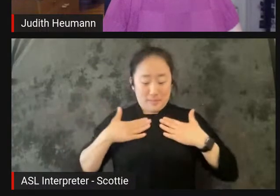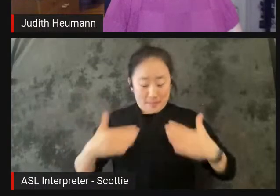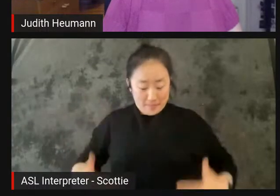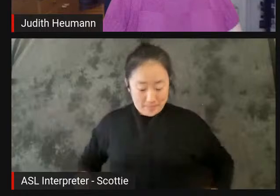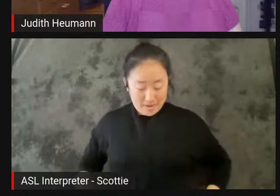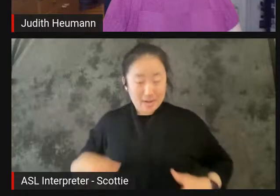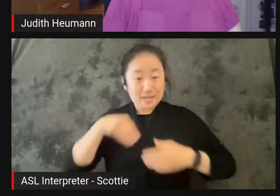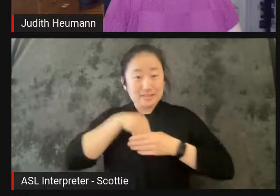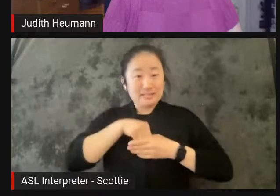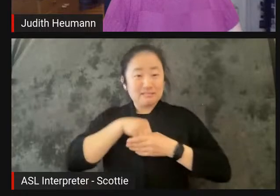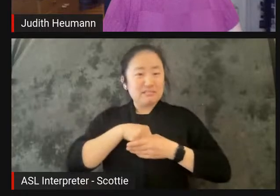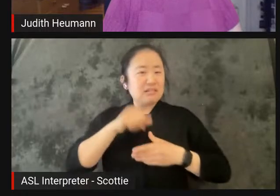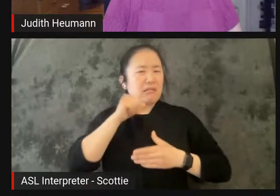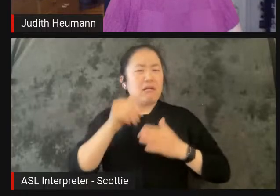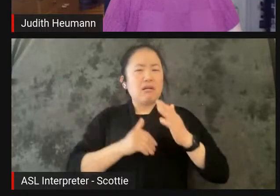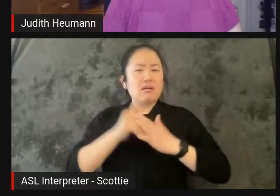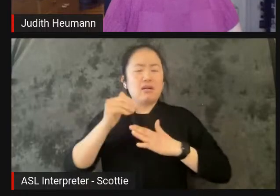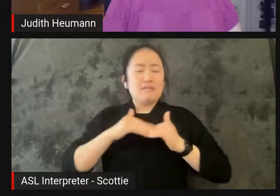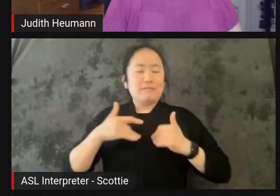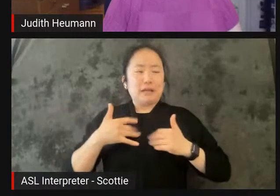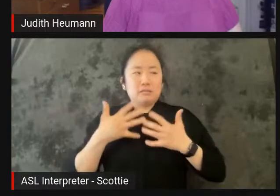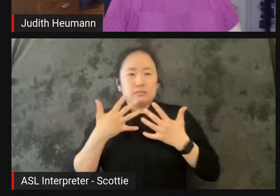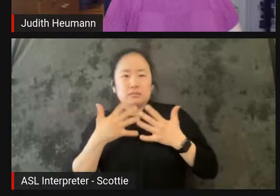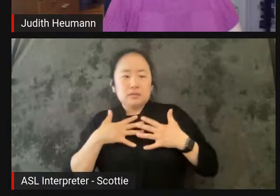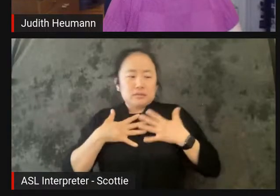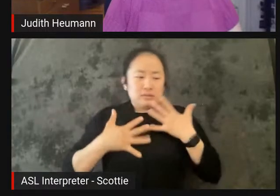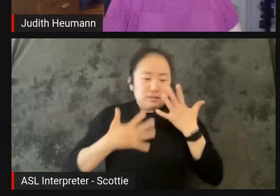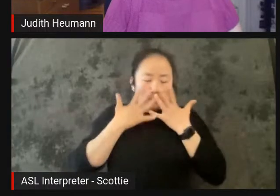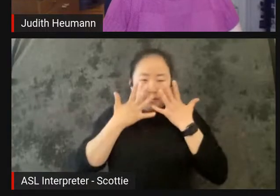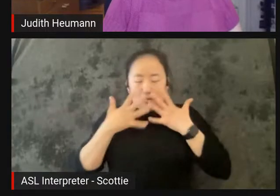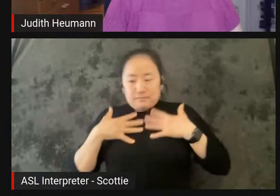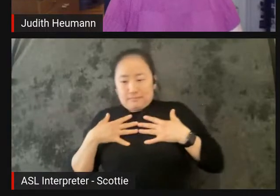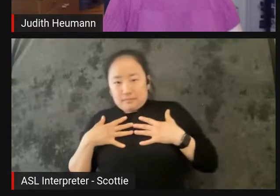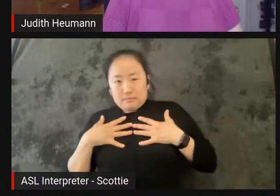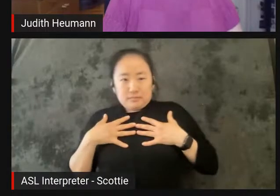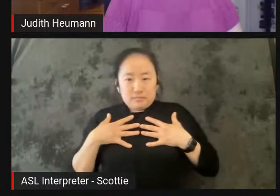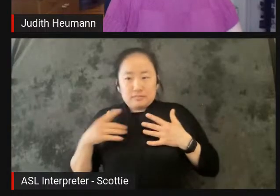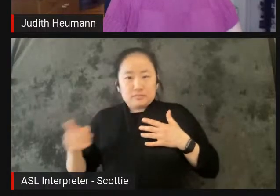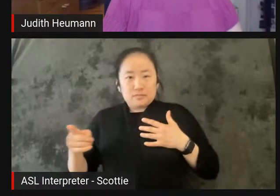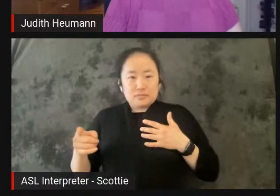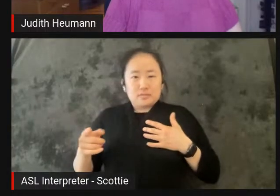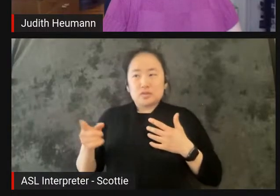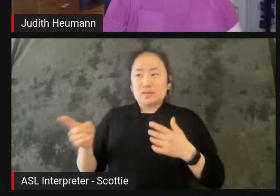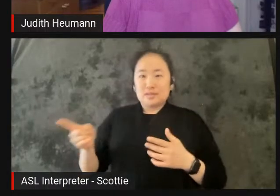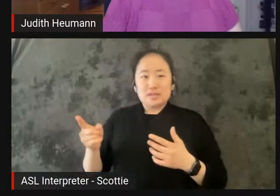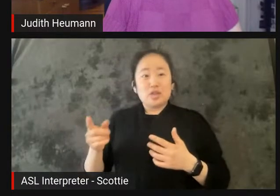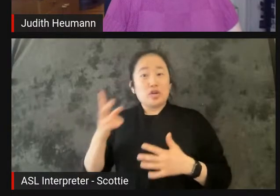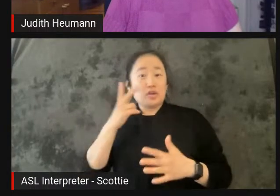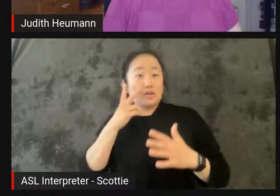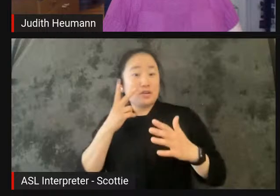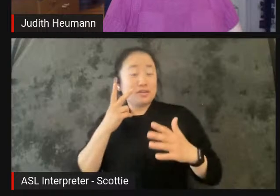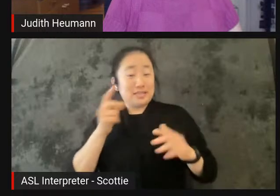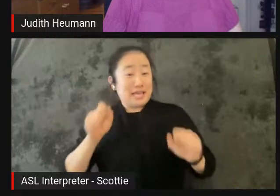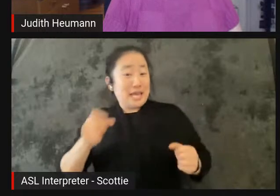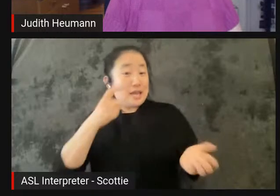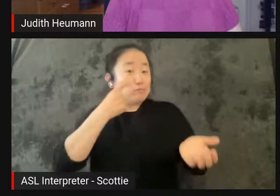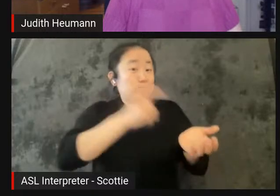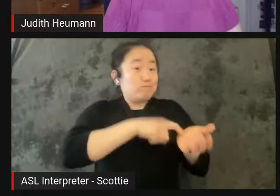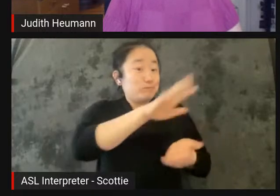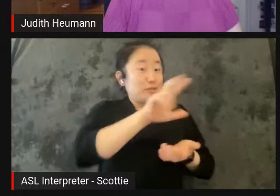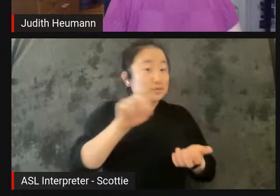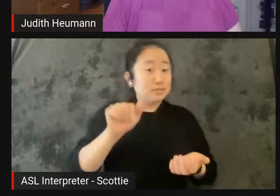they are, including their visible or invisible disabilities, it ultimately also means that they are